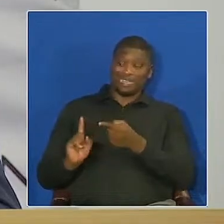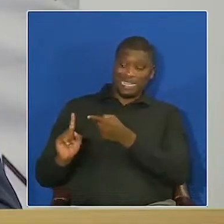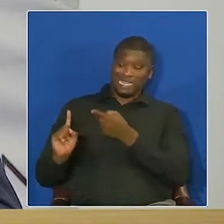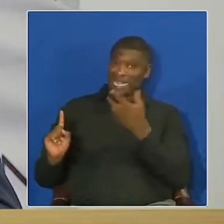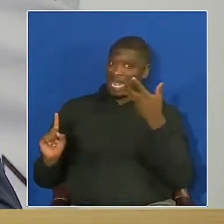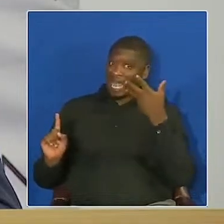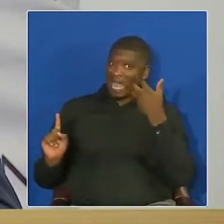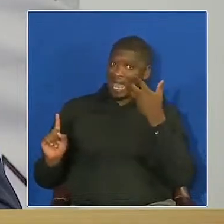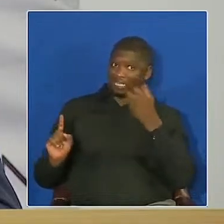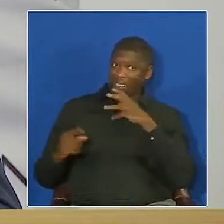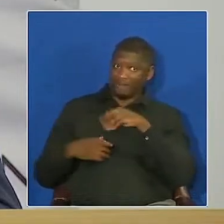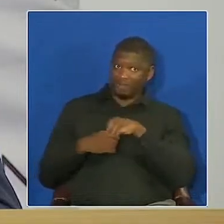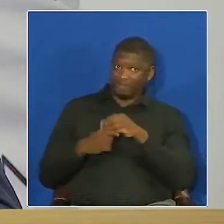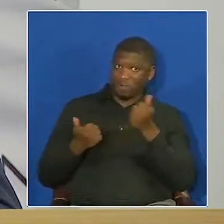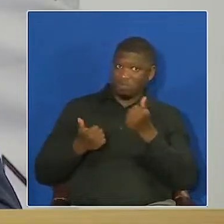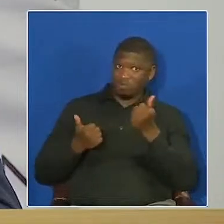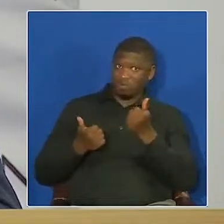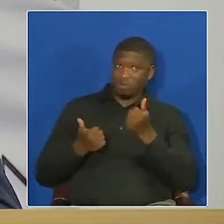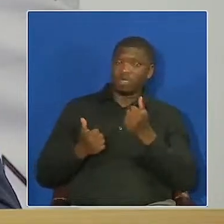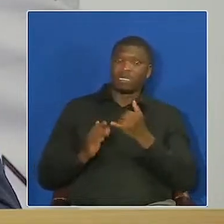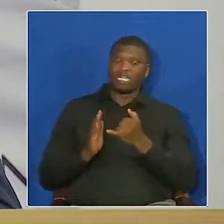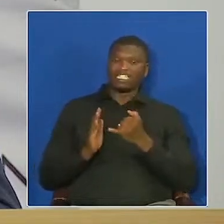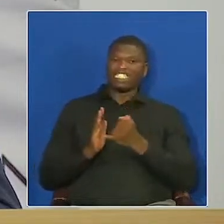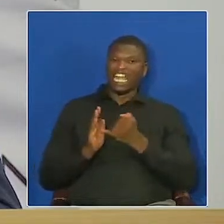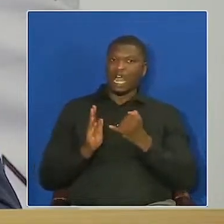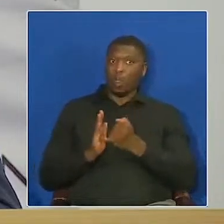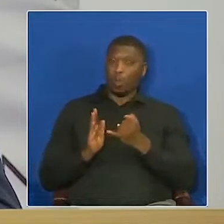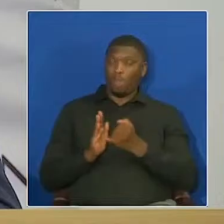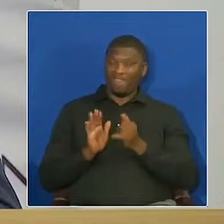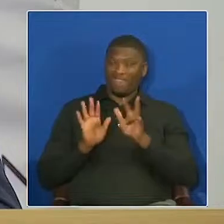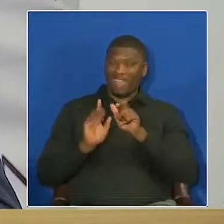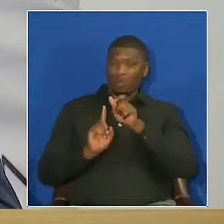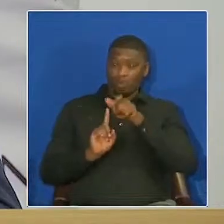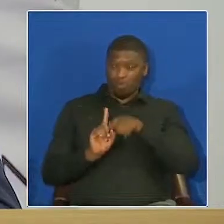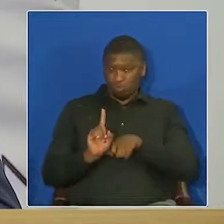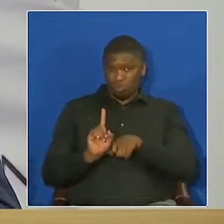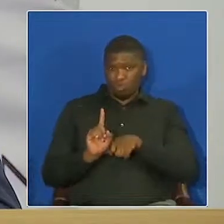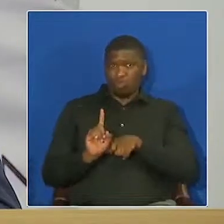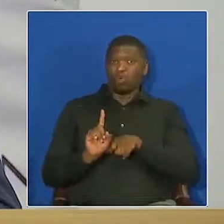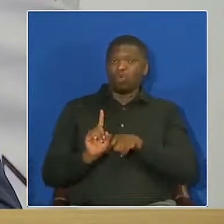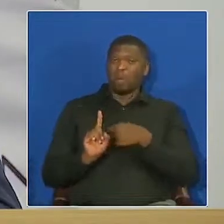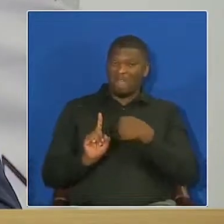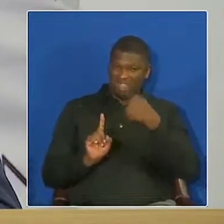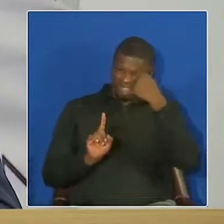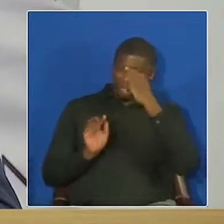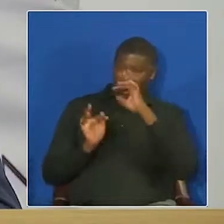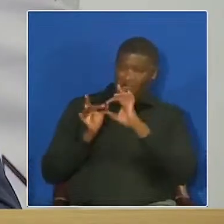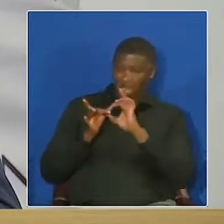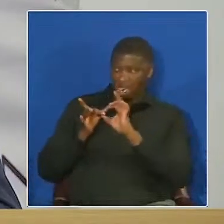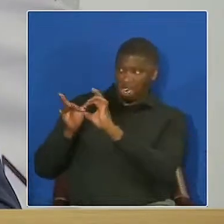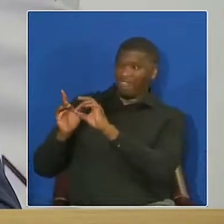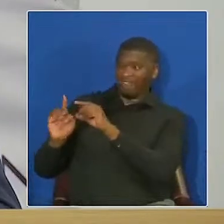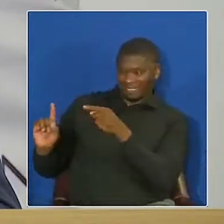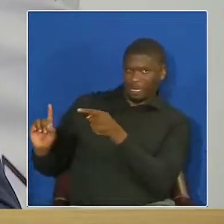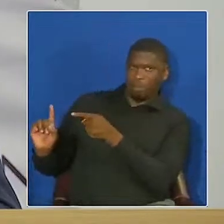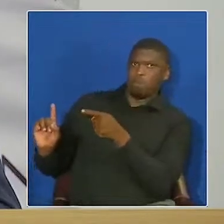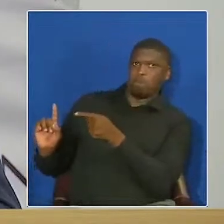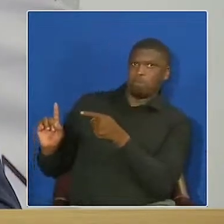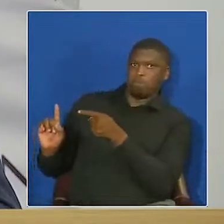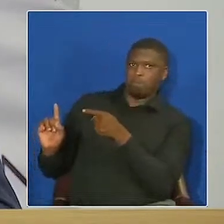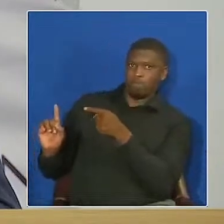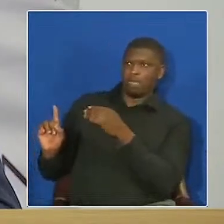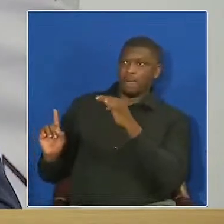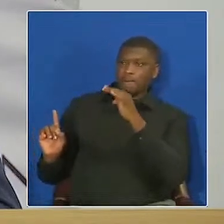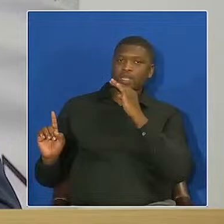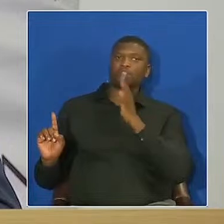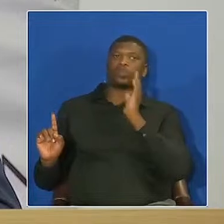Matlala, the January 8 guy might be referring to him, who is about to take